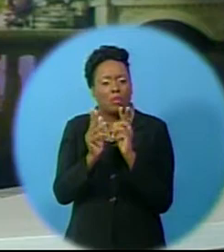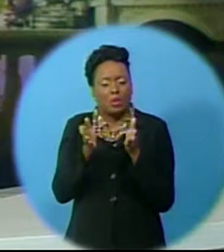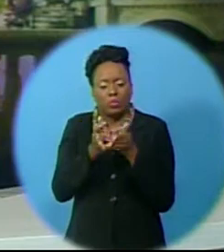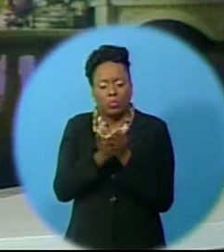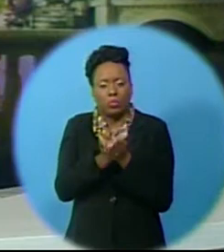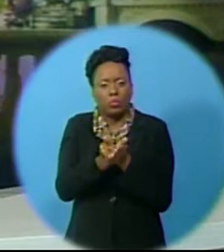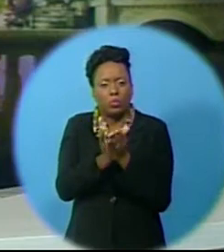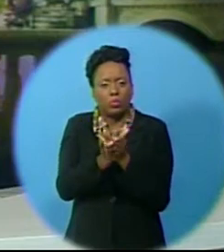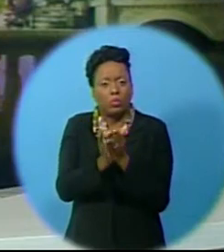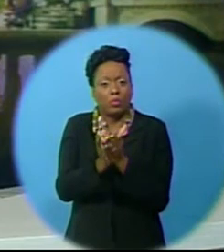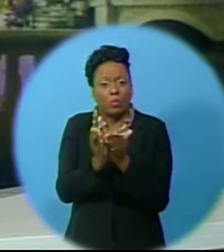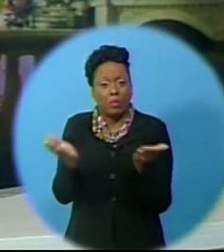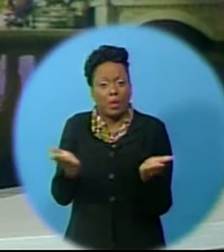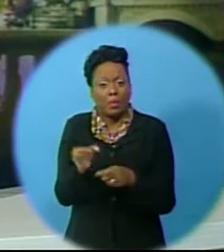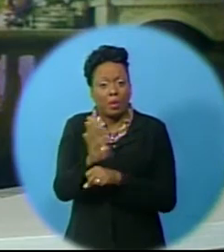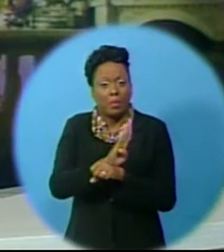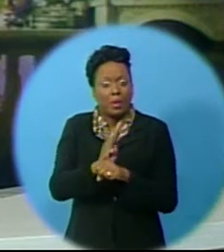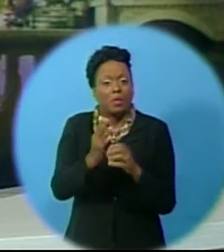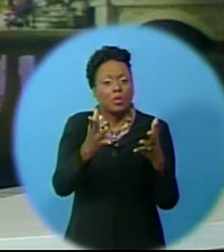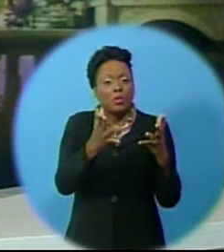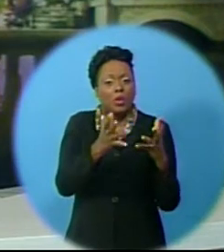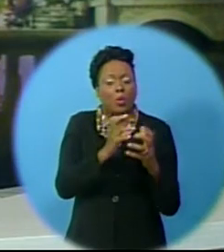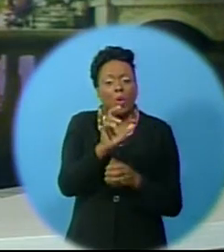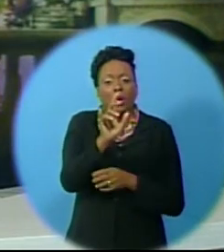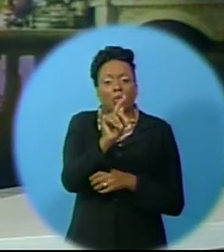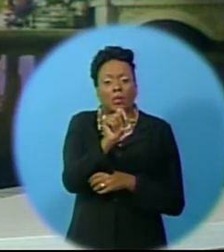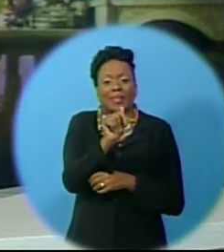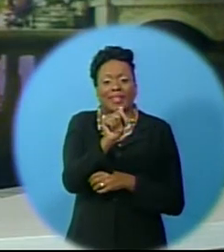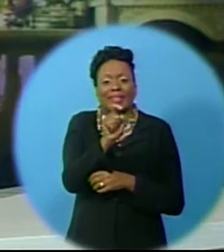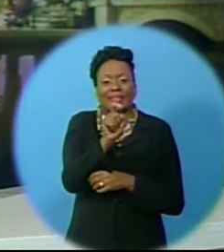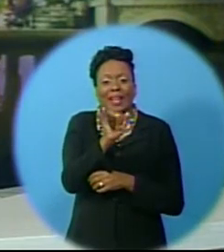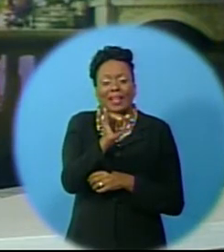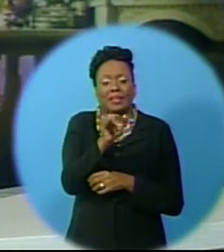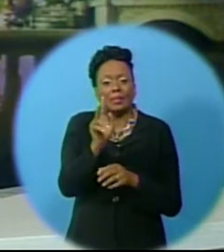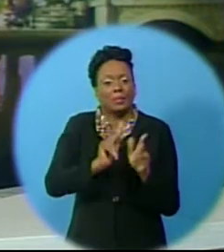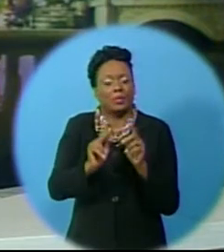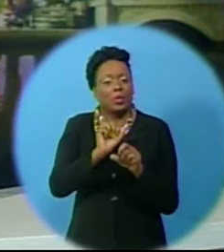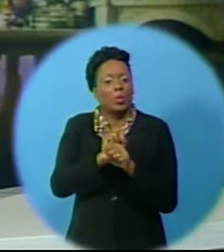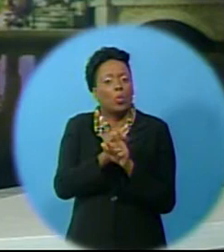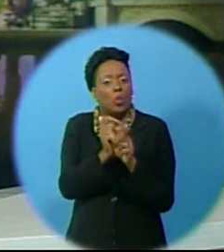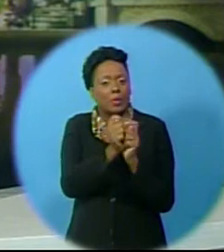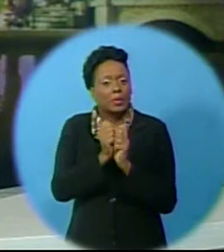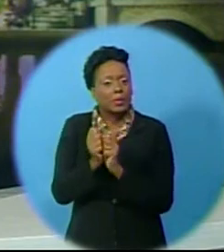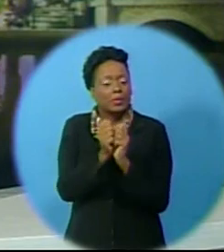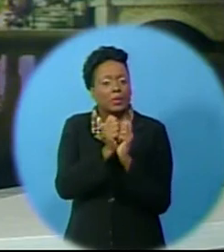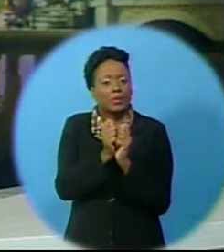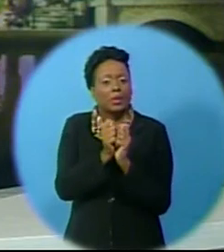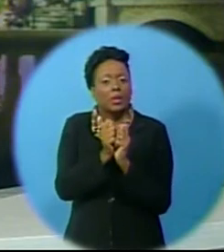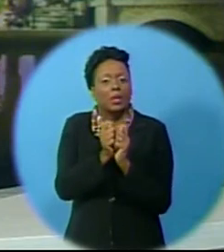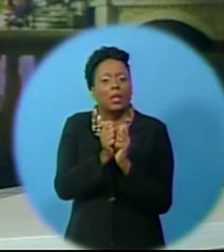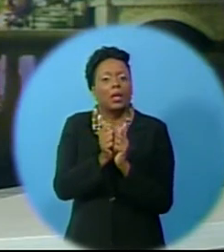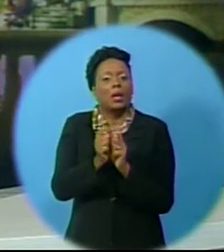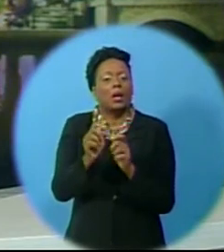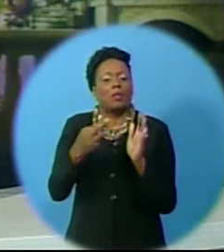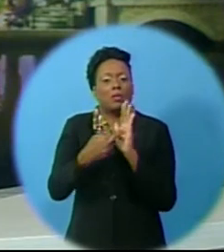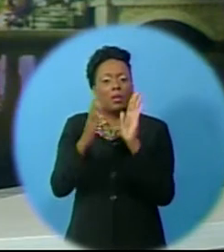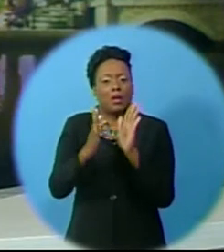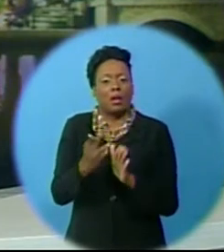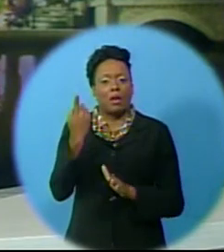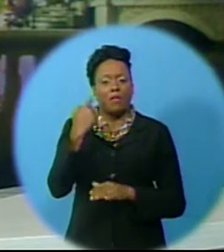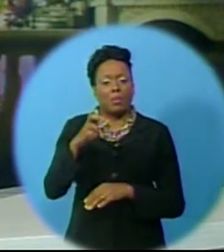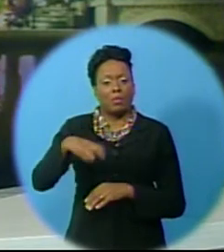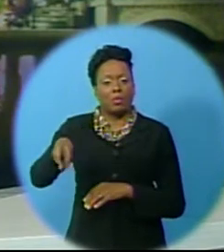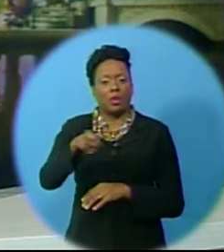taxi operators to work together. Parliamentary Secretary in the Ministry of Tourism, Senator Irene Sandiford Garner, says the